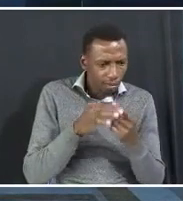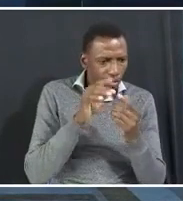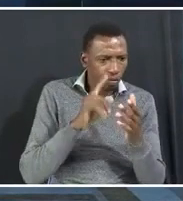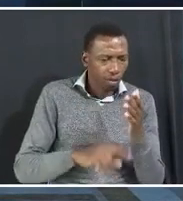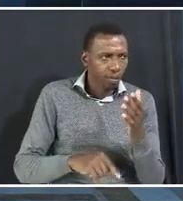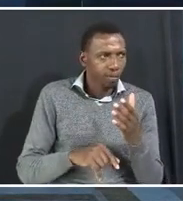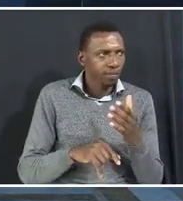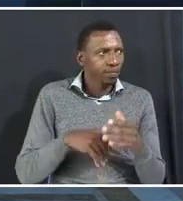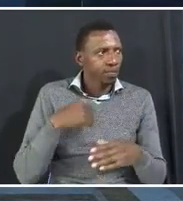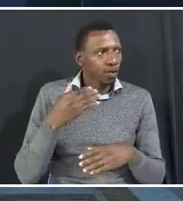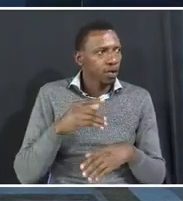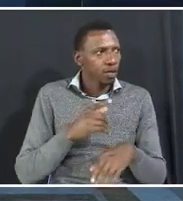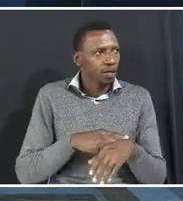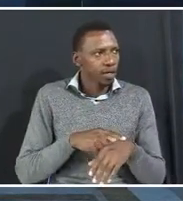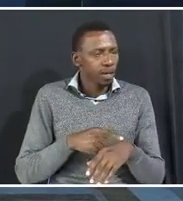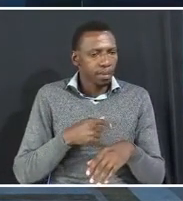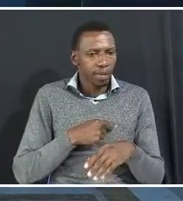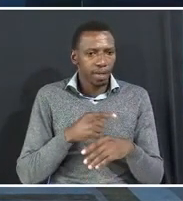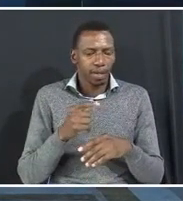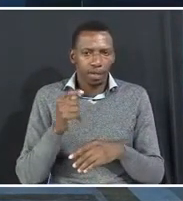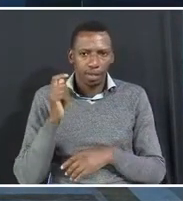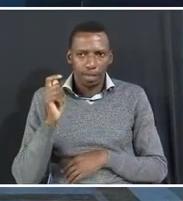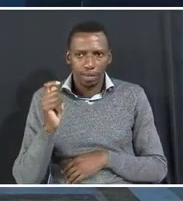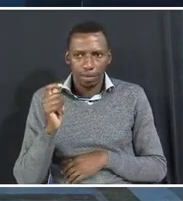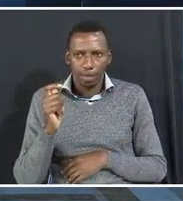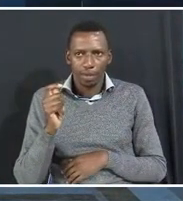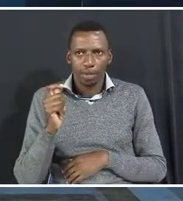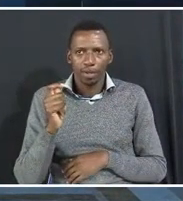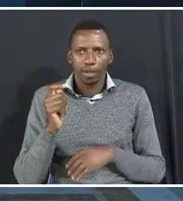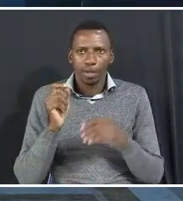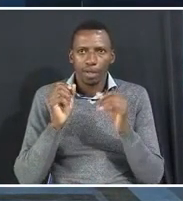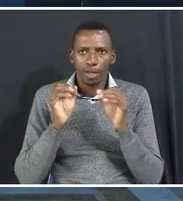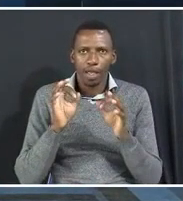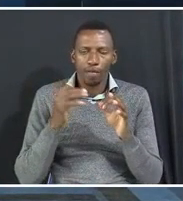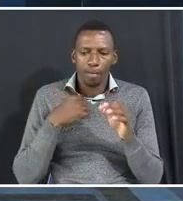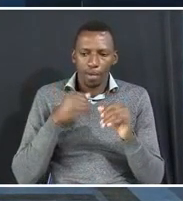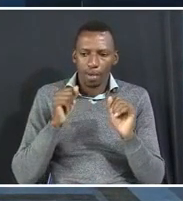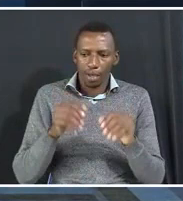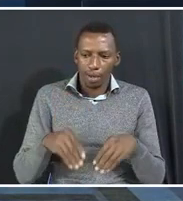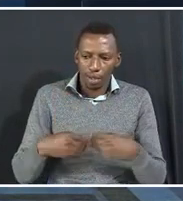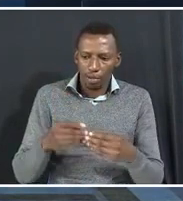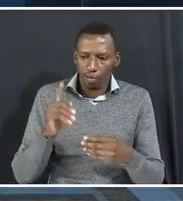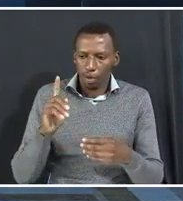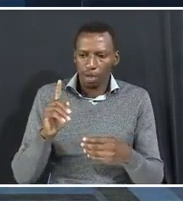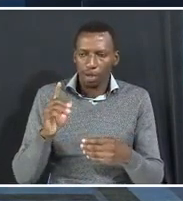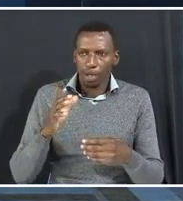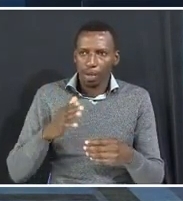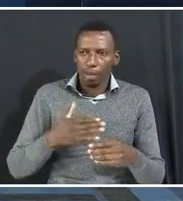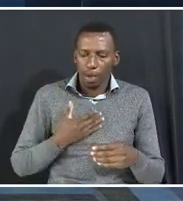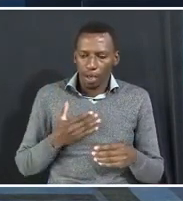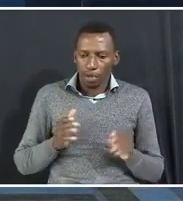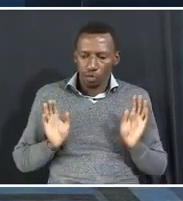In fact, every moment I was being tempted, if I could even just leave one of my suit in Kakamega, and I was wondering which one.